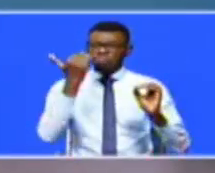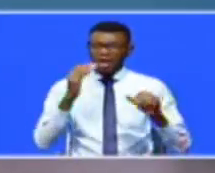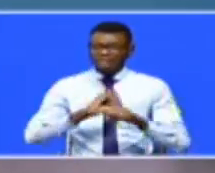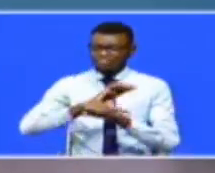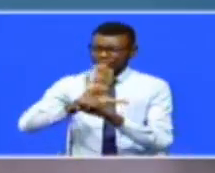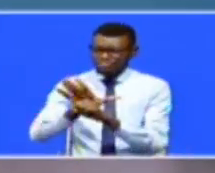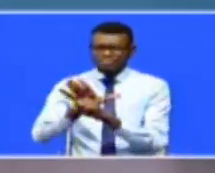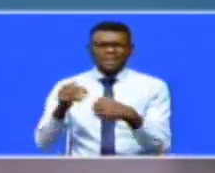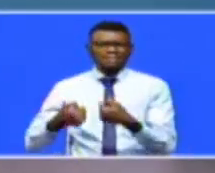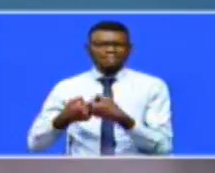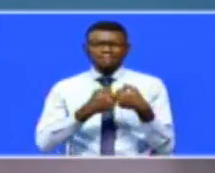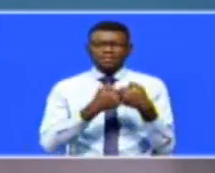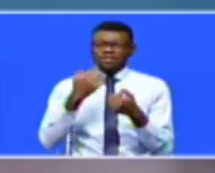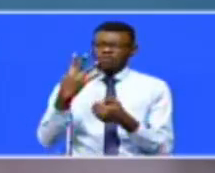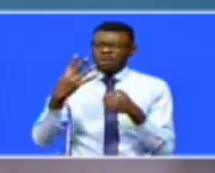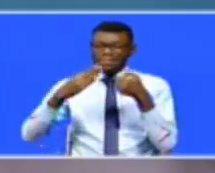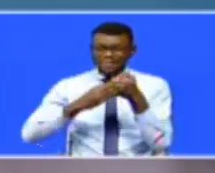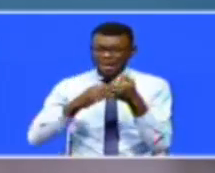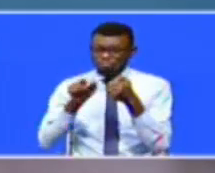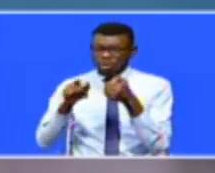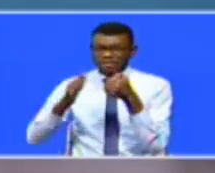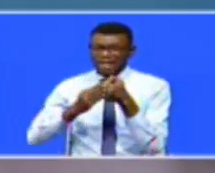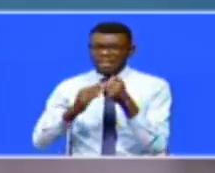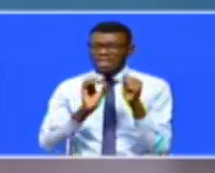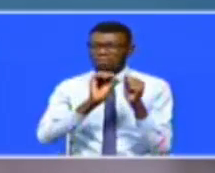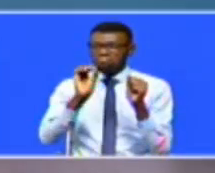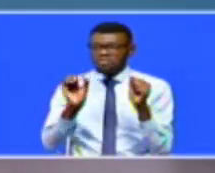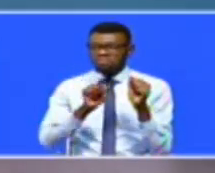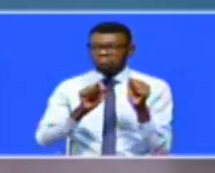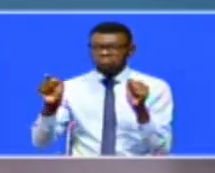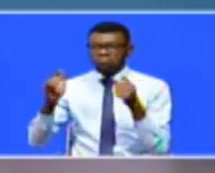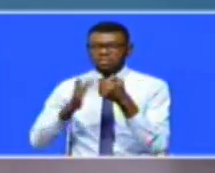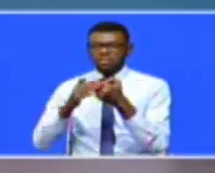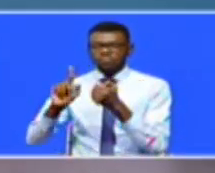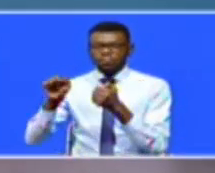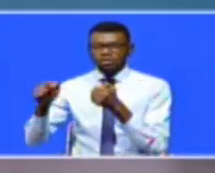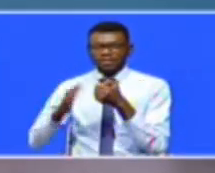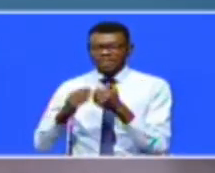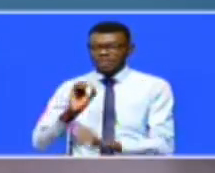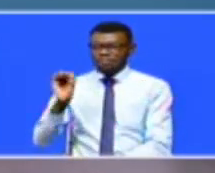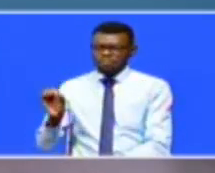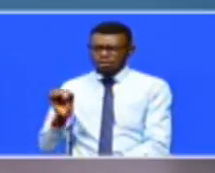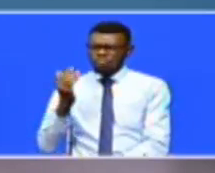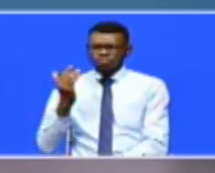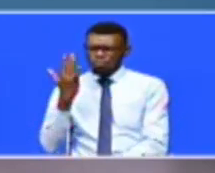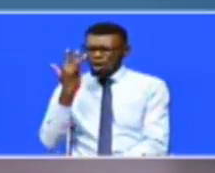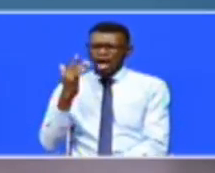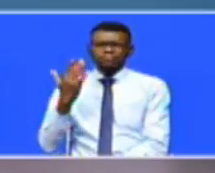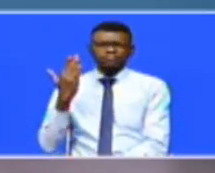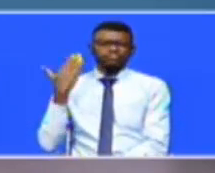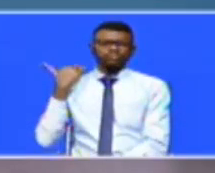related issues from 49.9% to 61.9%. This is according to the latest survey